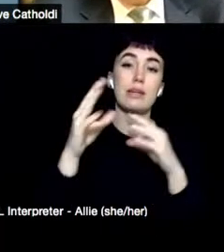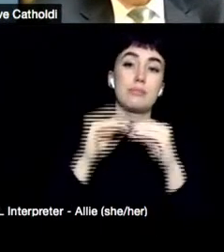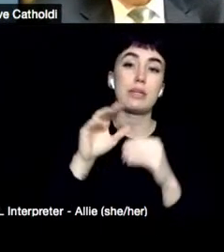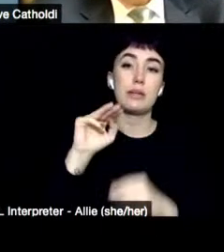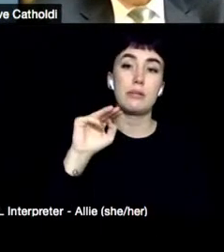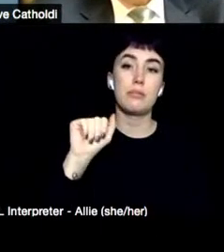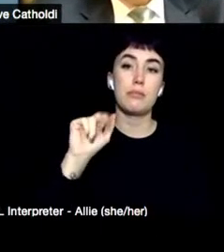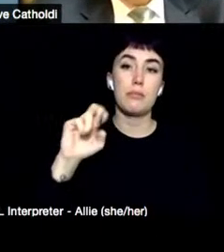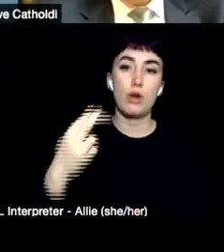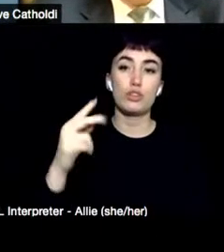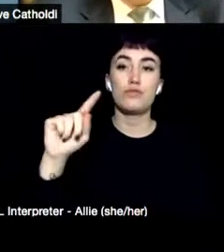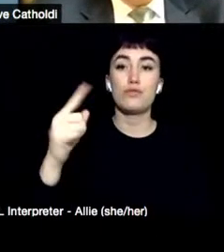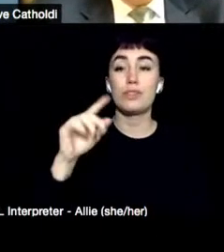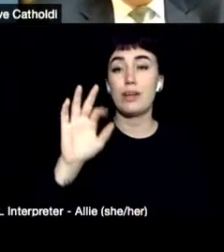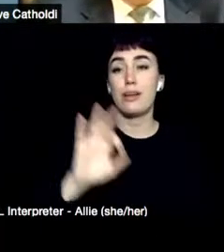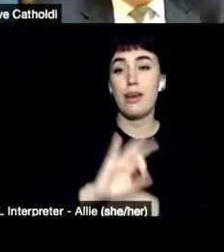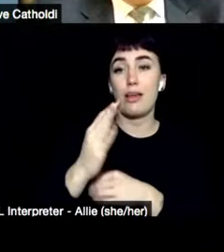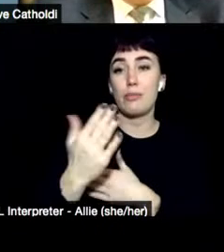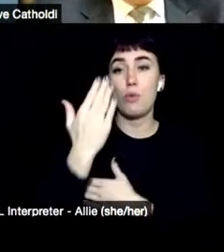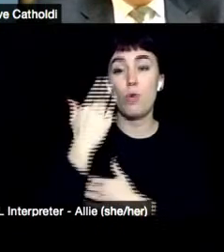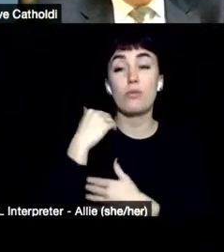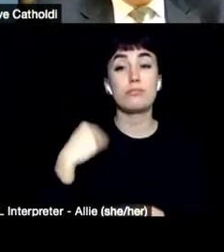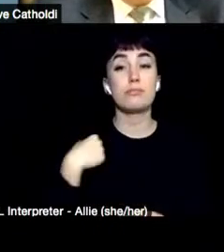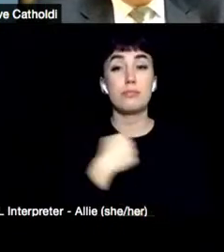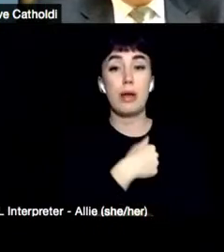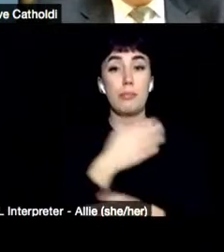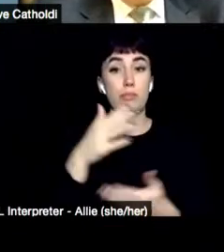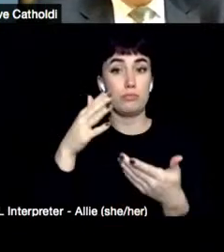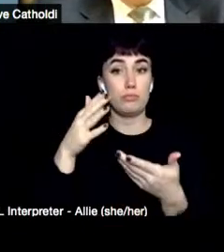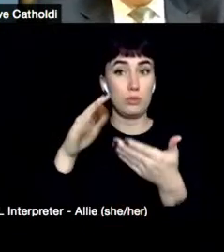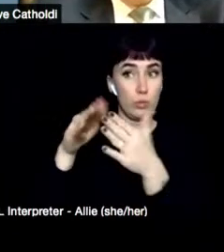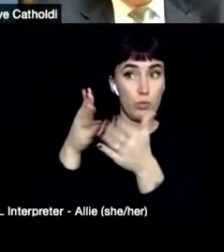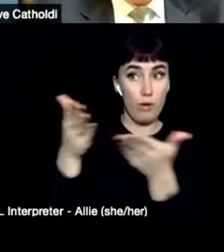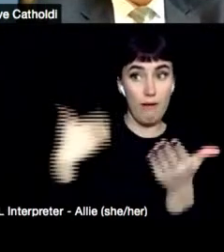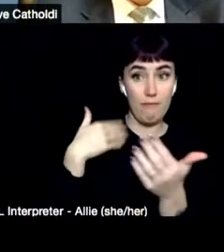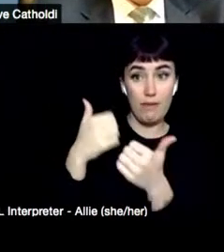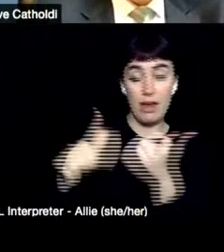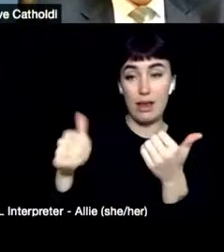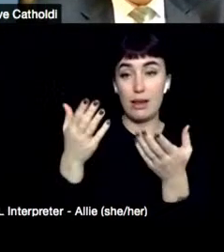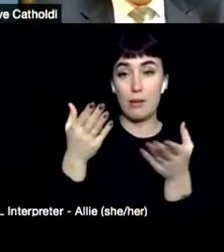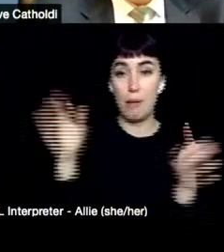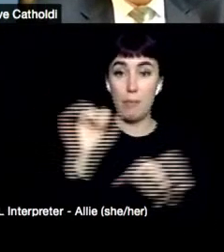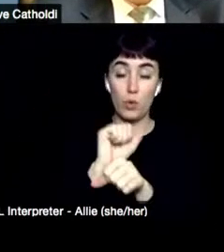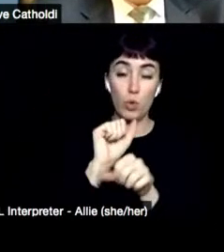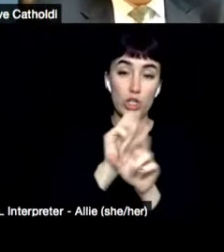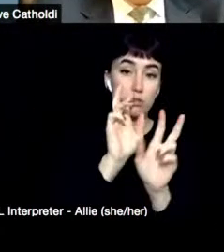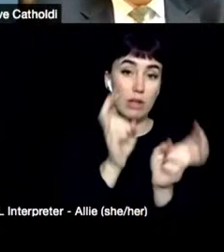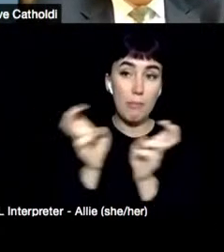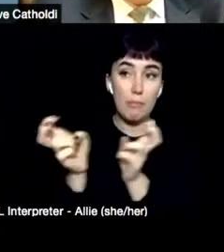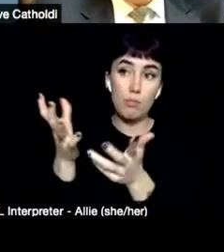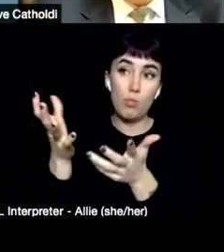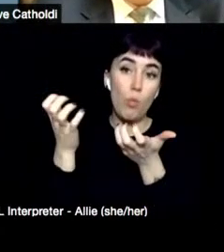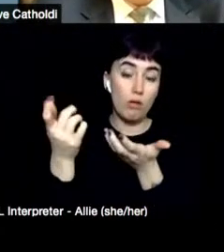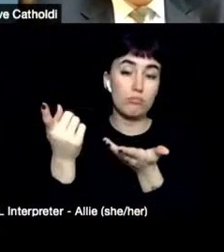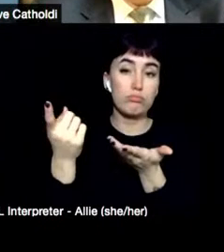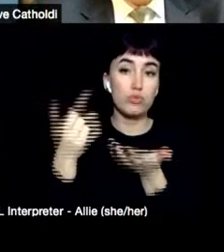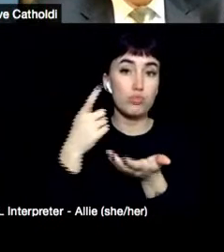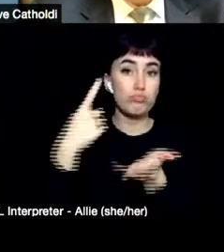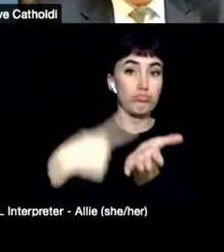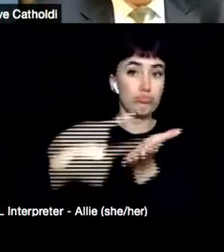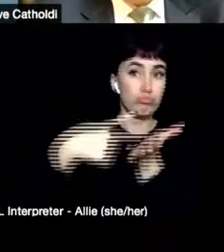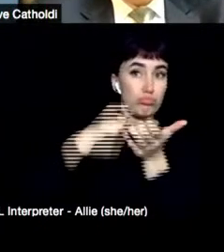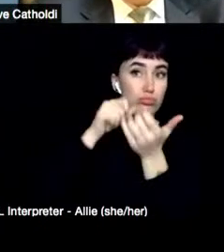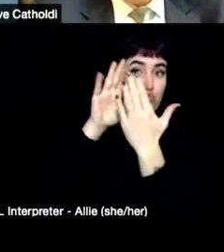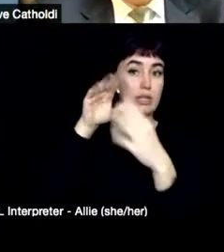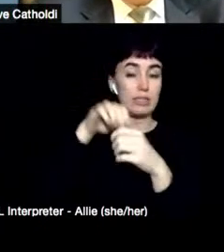1st at 9 a.m. If members of the community have any Public Works matters that they'd like to have addressed in